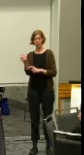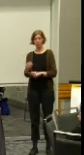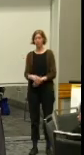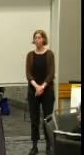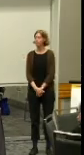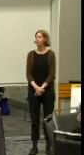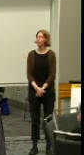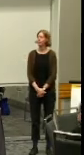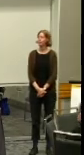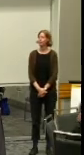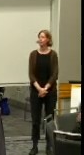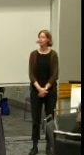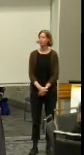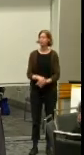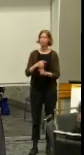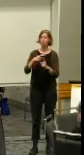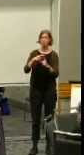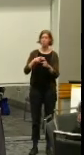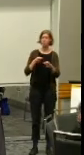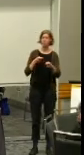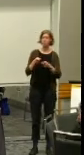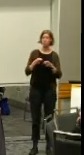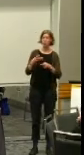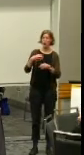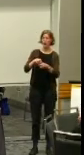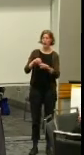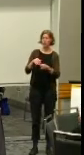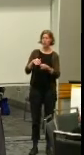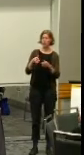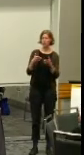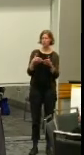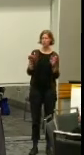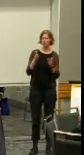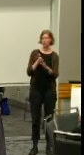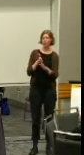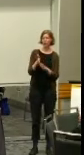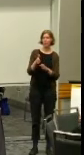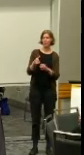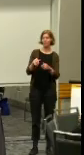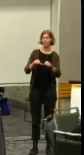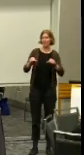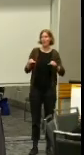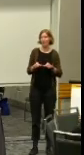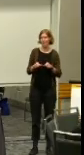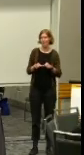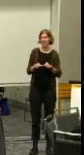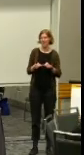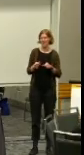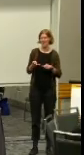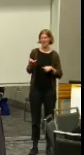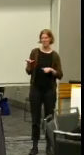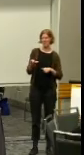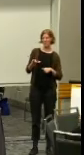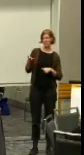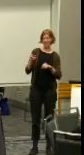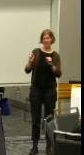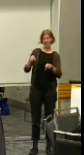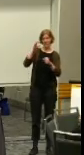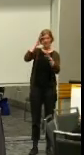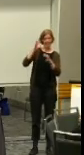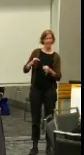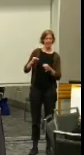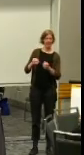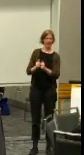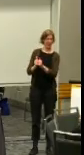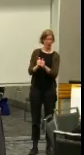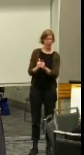Climate controls located in the common space so that they can argue about that, but at least no specific person has control